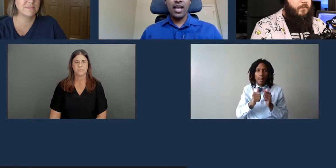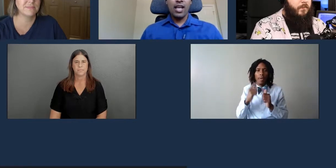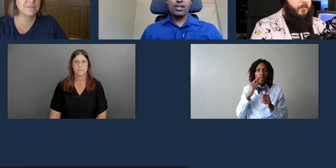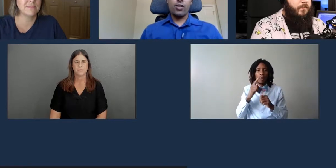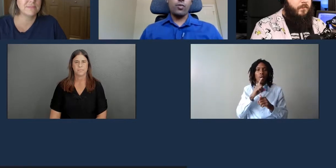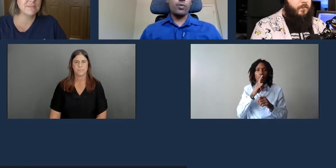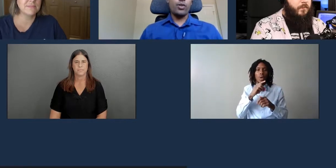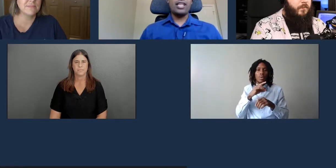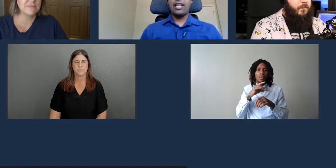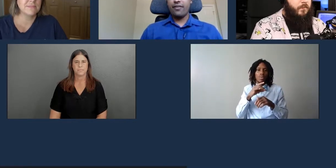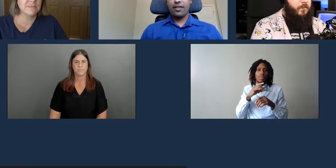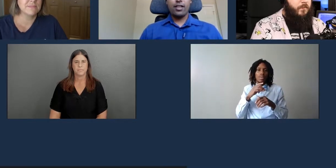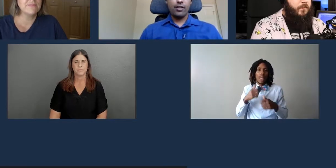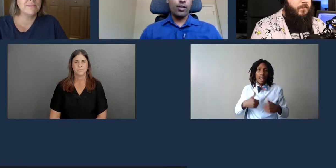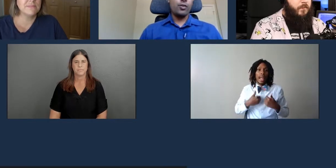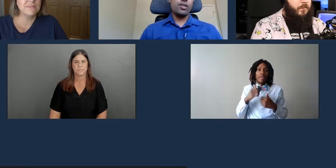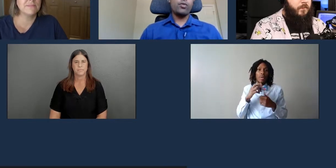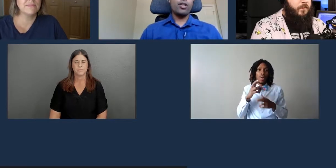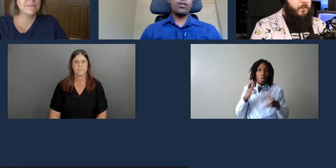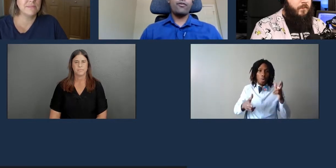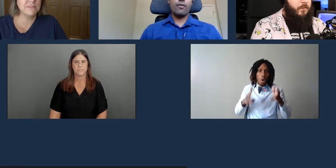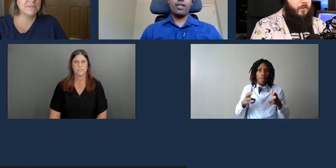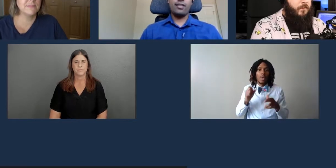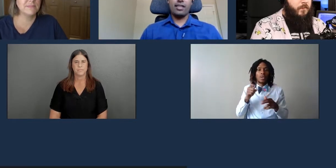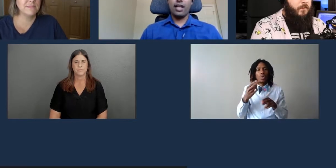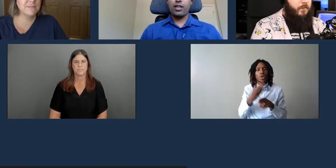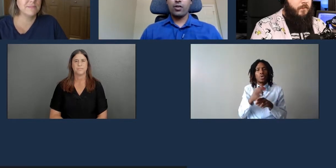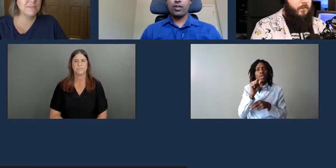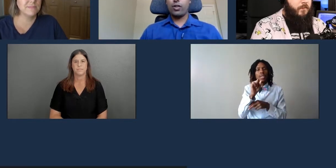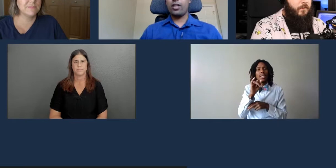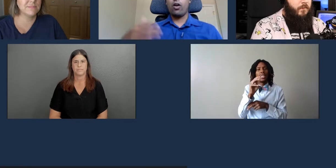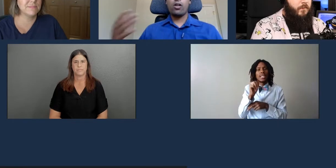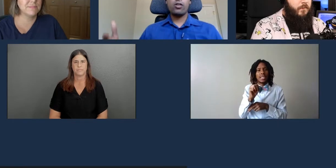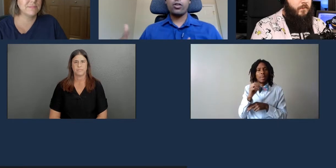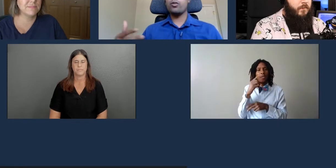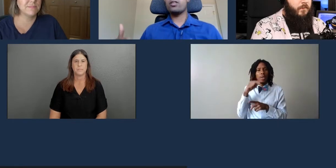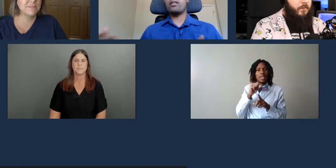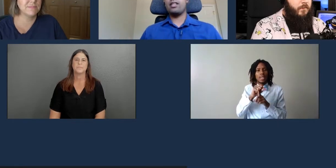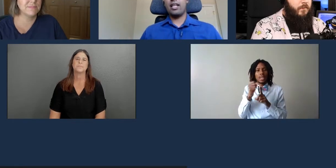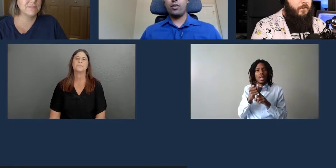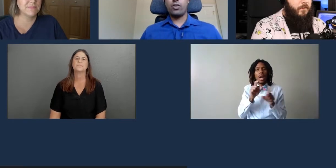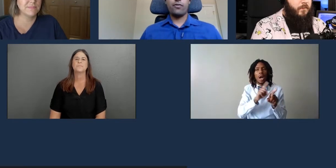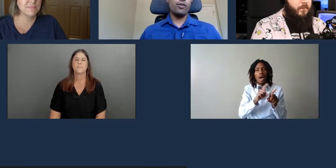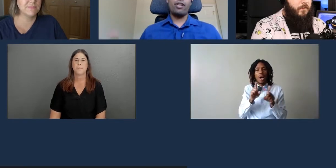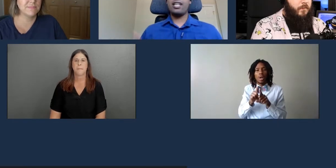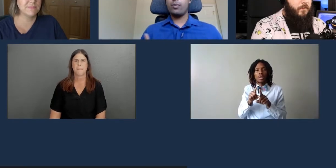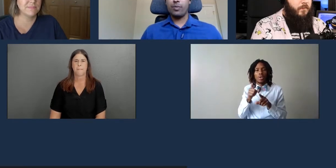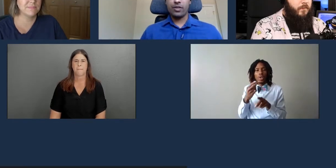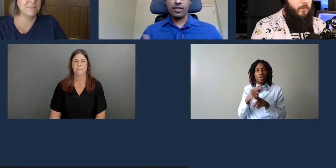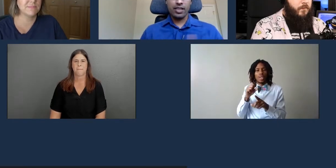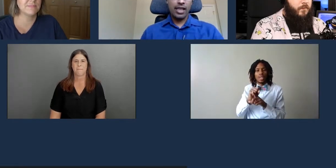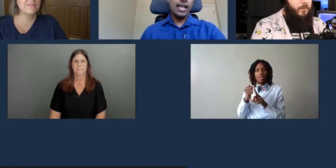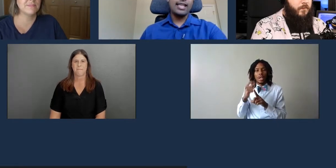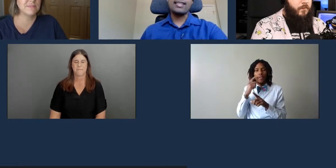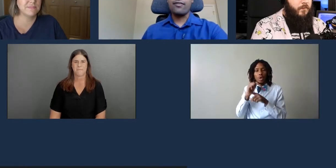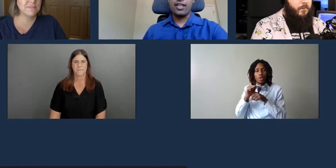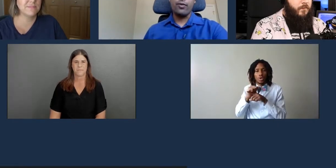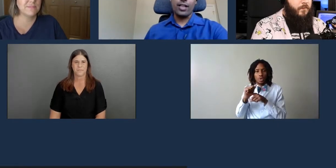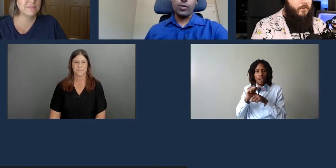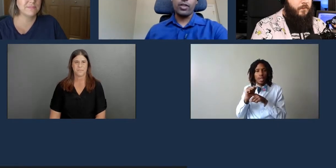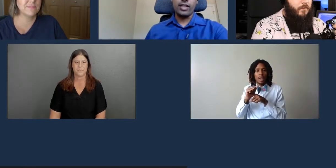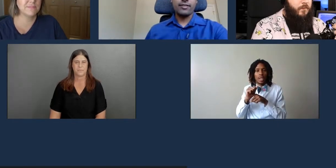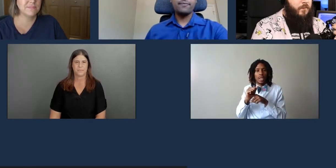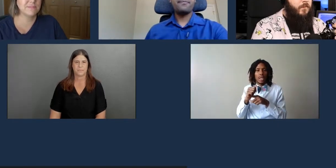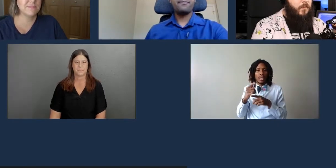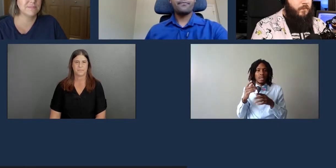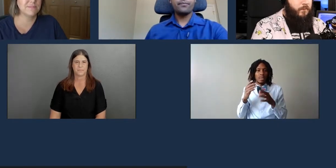robots. So you can definitely use simulation for these scenarios. You can also use such scenarios for training purposes. There's definitely